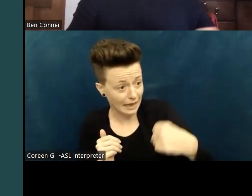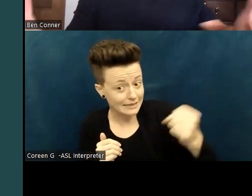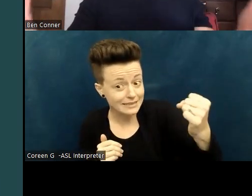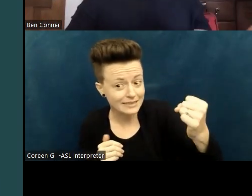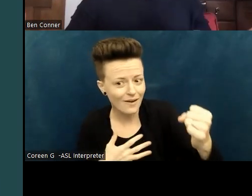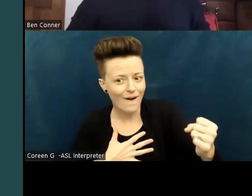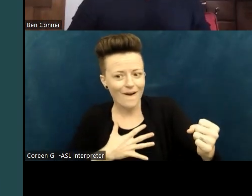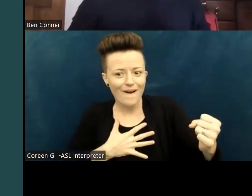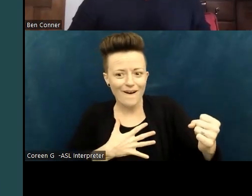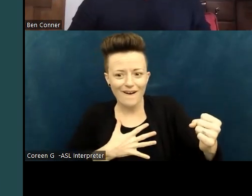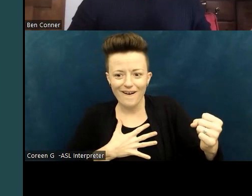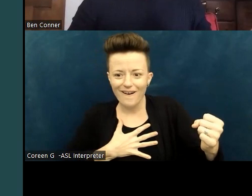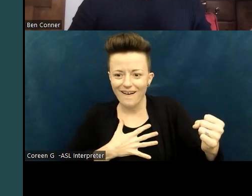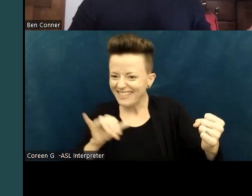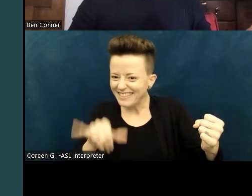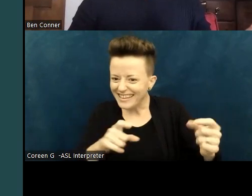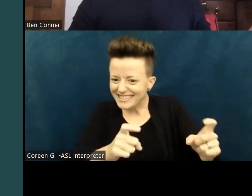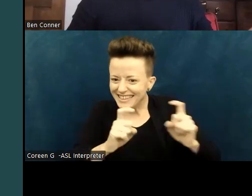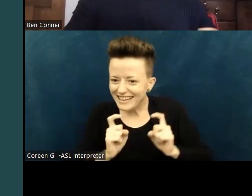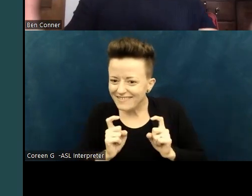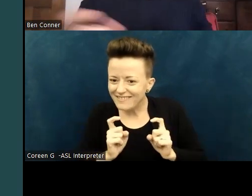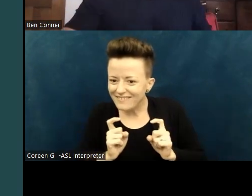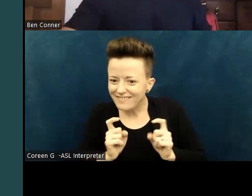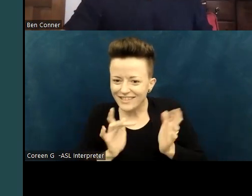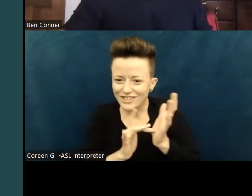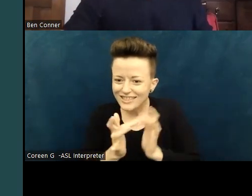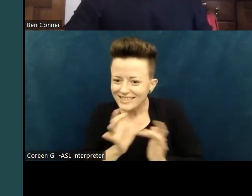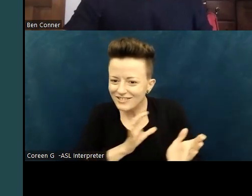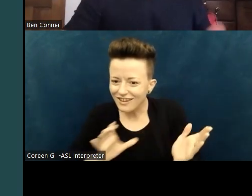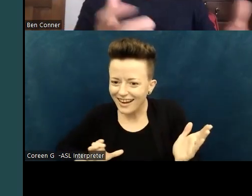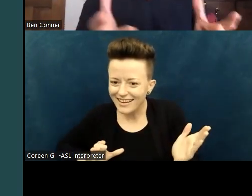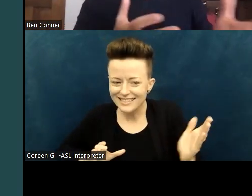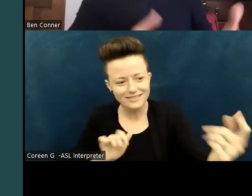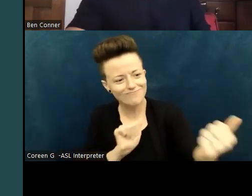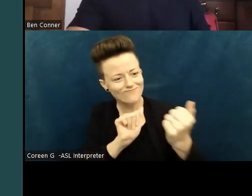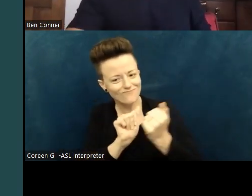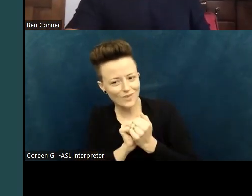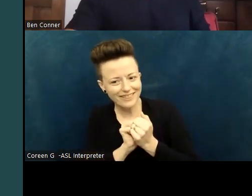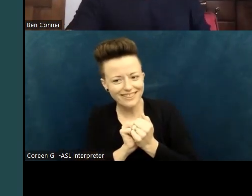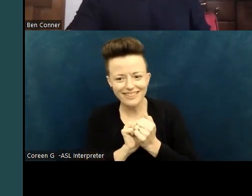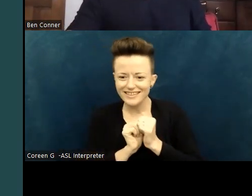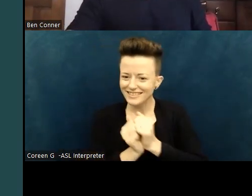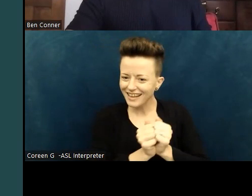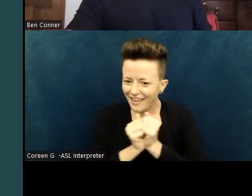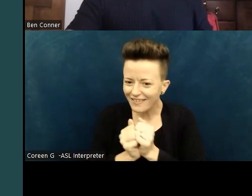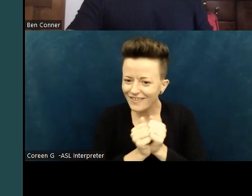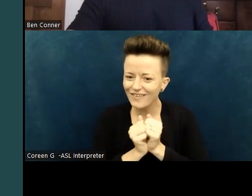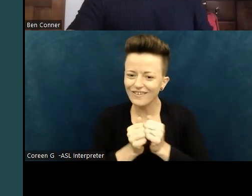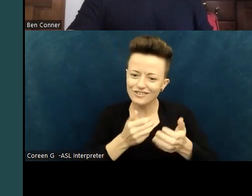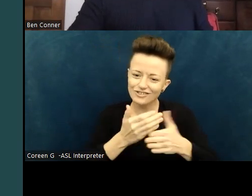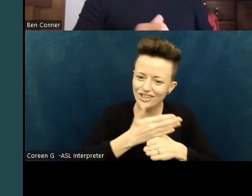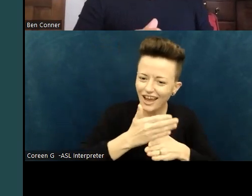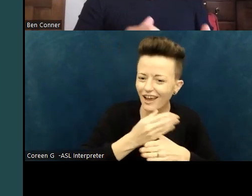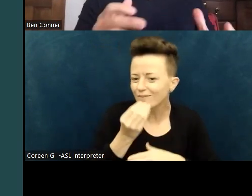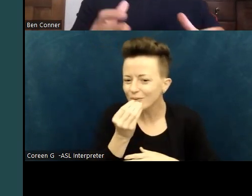is Jesus Christ. And the gift is communion with another person that's always mediated by the Spirit. And when